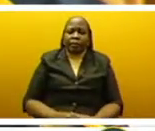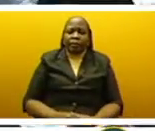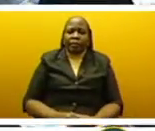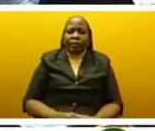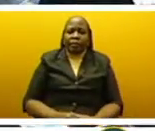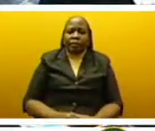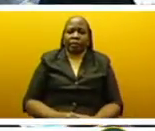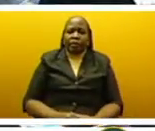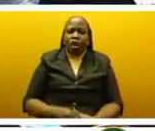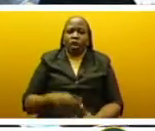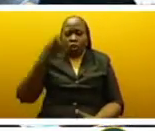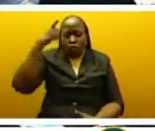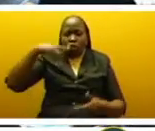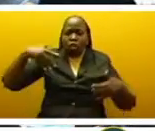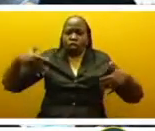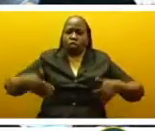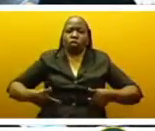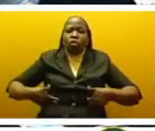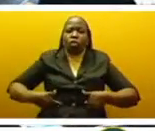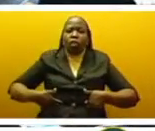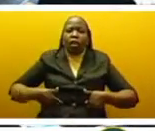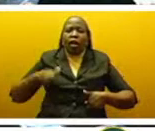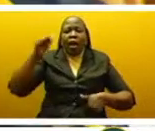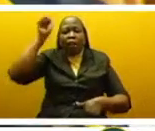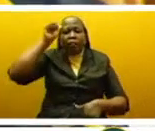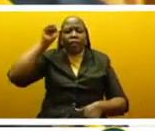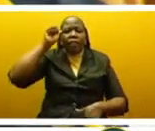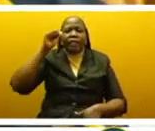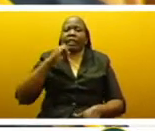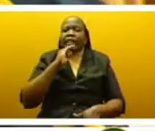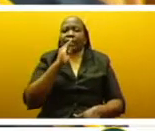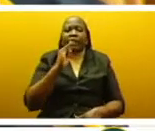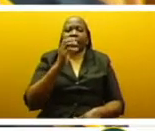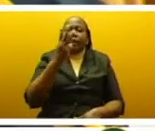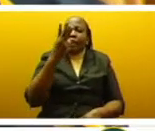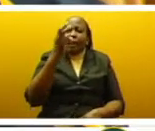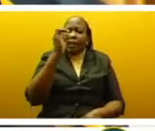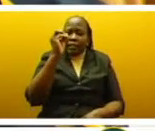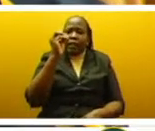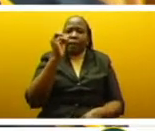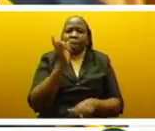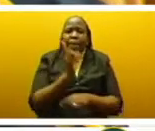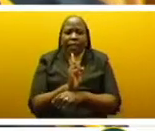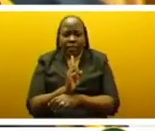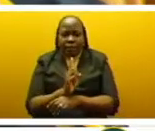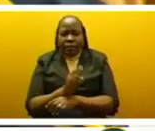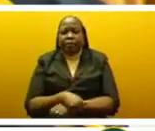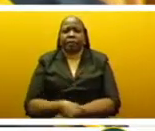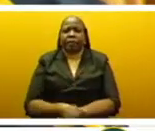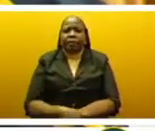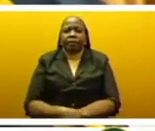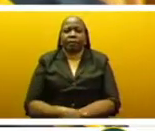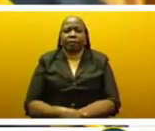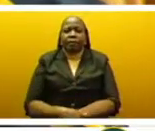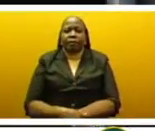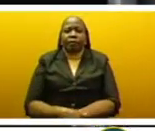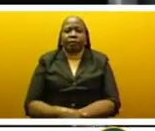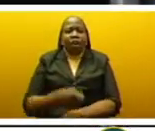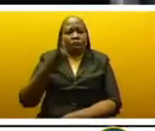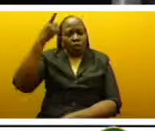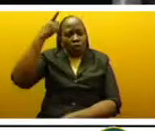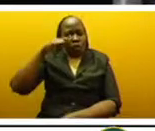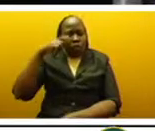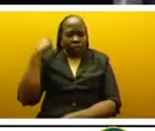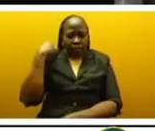youth, Yes, for youth advocacy is 30 minutes. 30 minutes, yes. I think the clock said 15. Yes. I was a bit concerned, yes. But for yesterday, for most